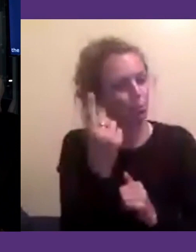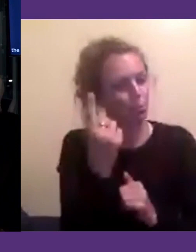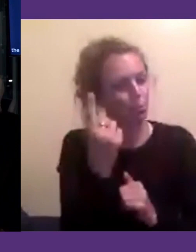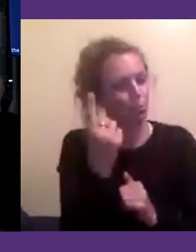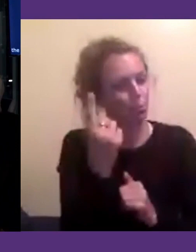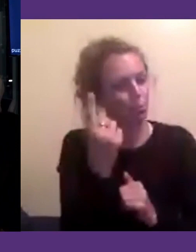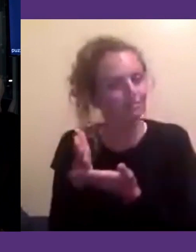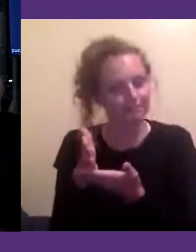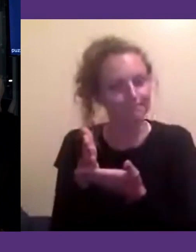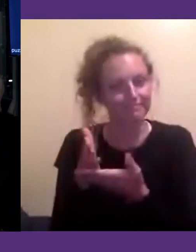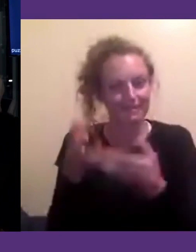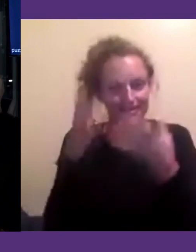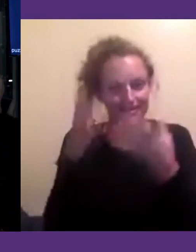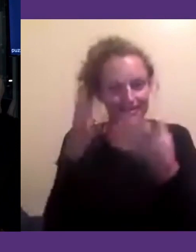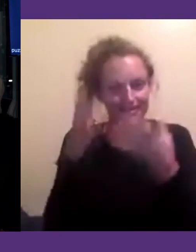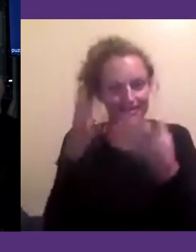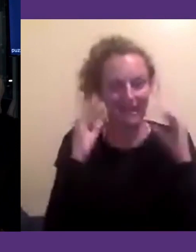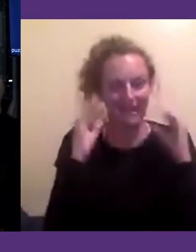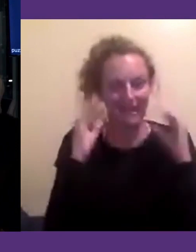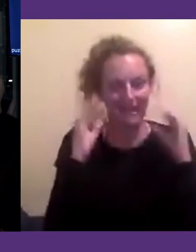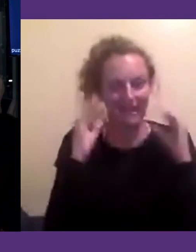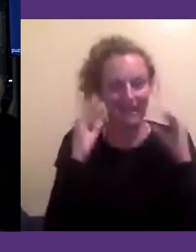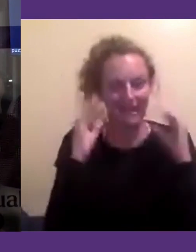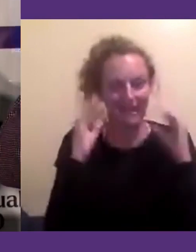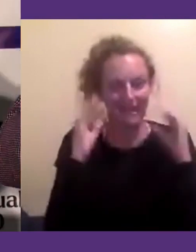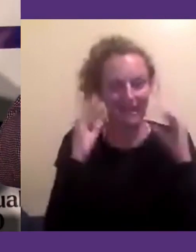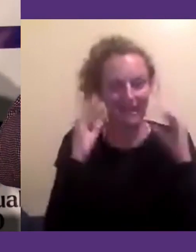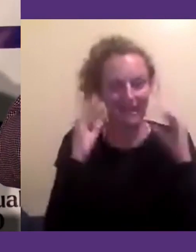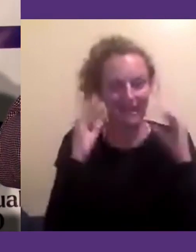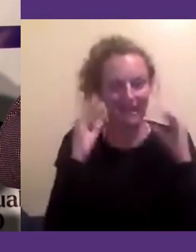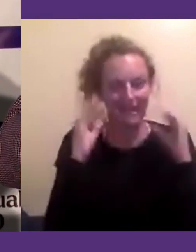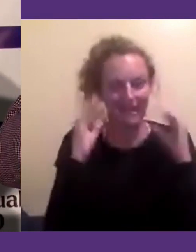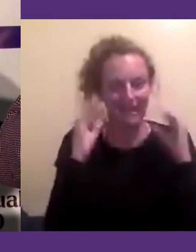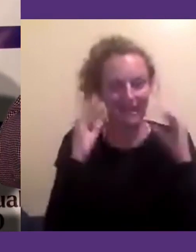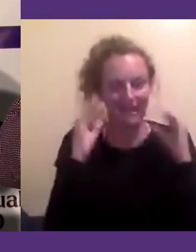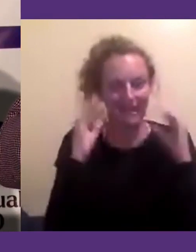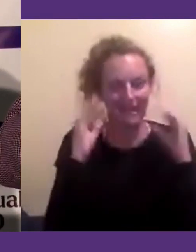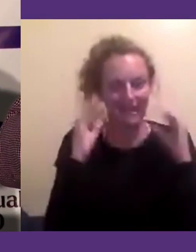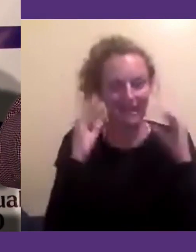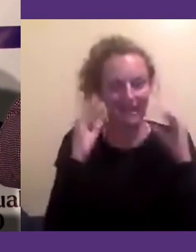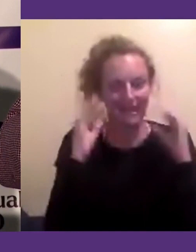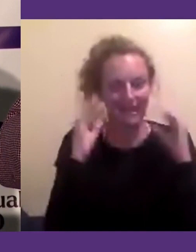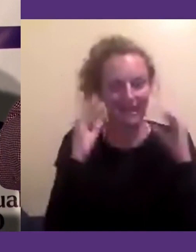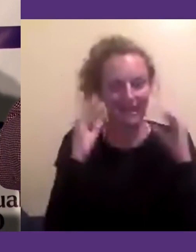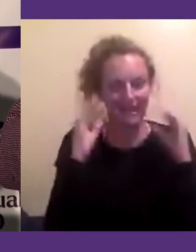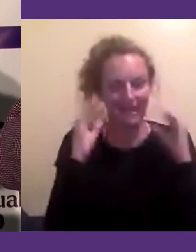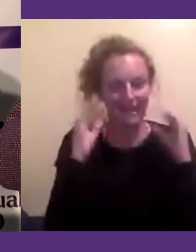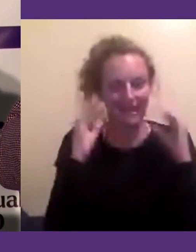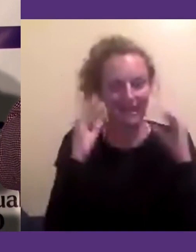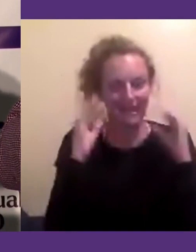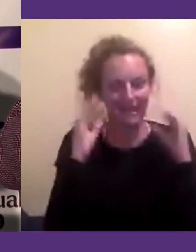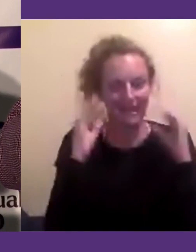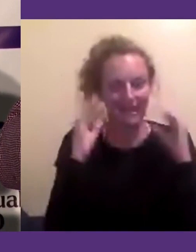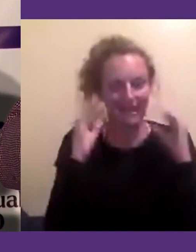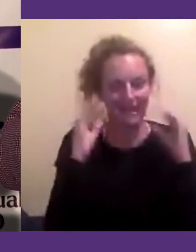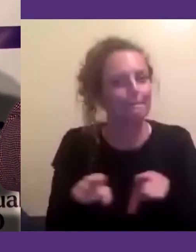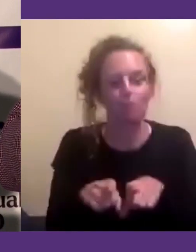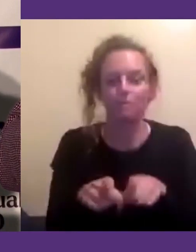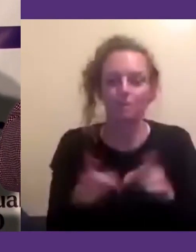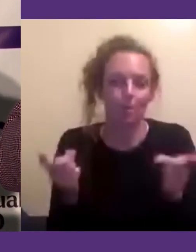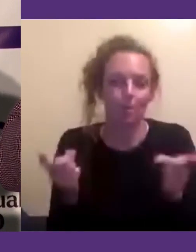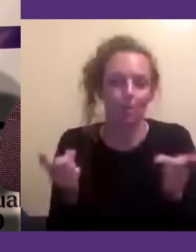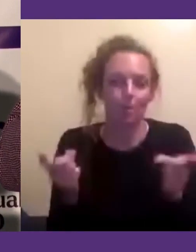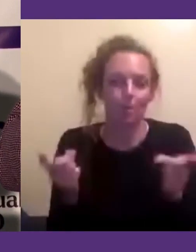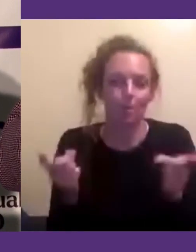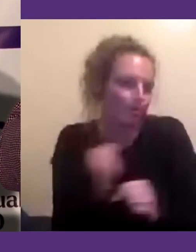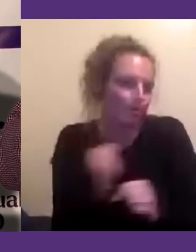but it's also that, okay, well, what are we going to do in a year's time to see whether it's worked? And how are we going to make sure that everyone new that comes into the